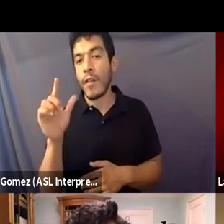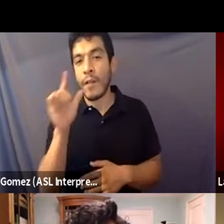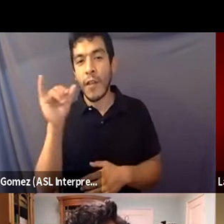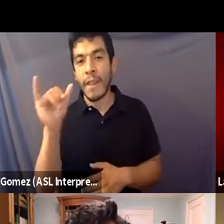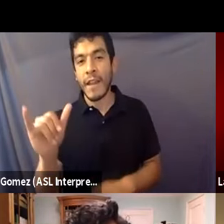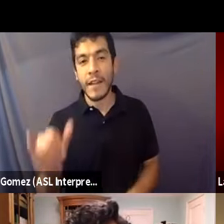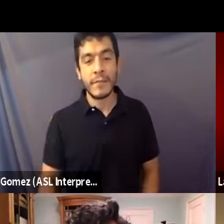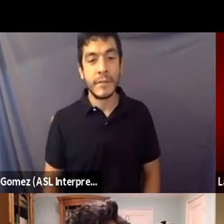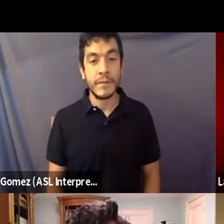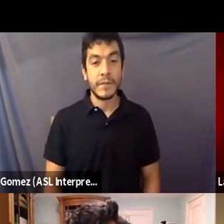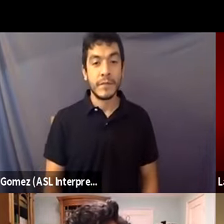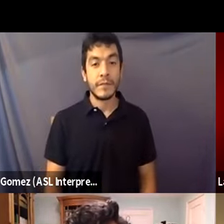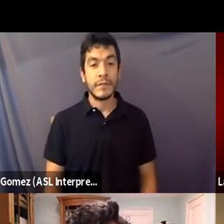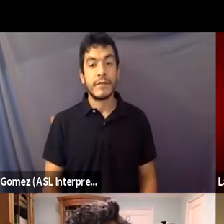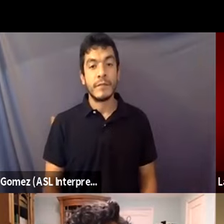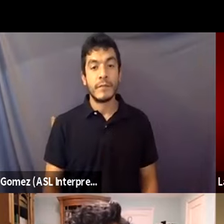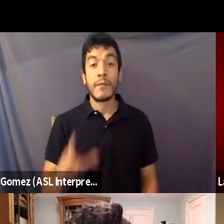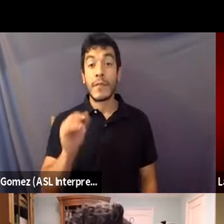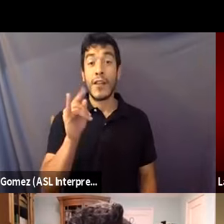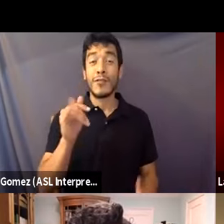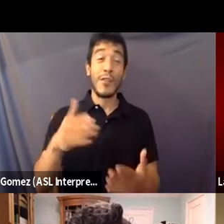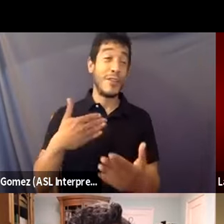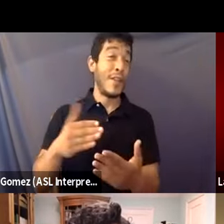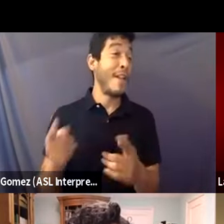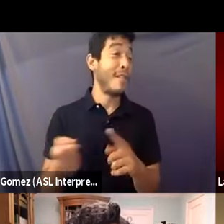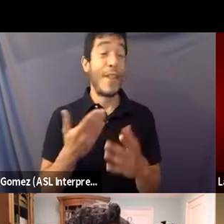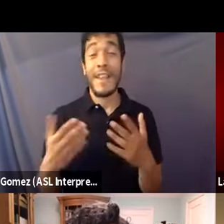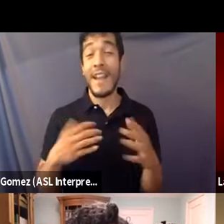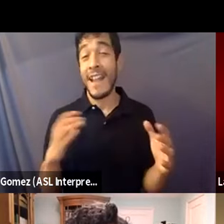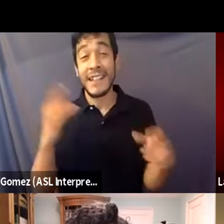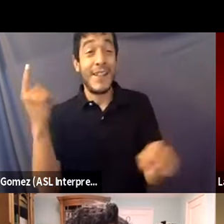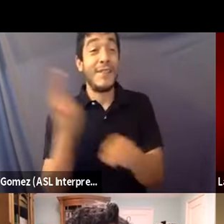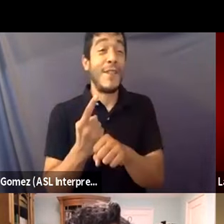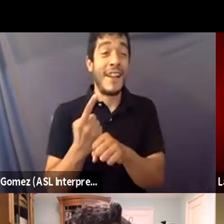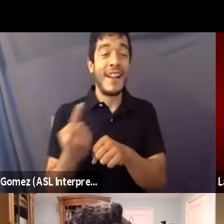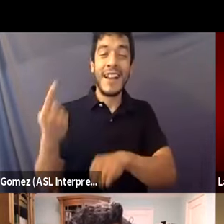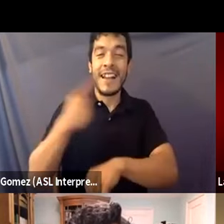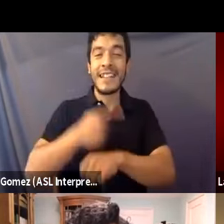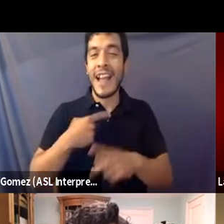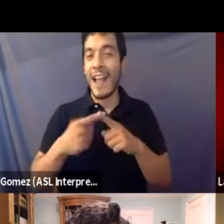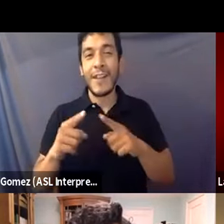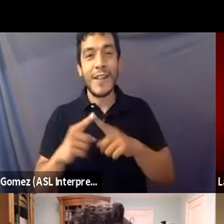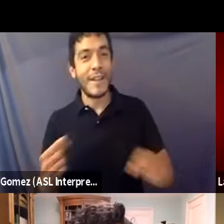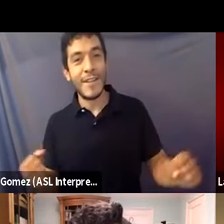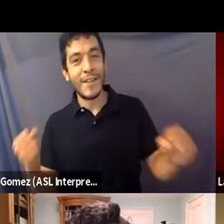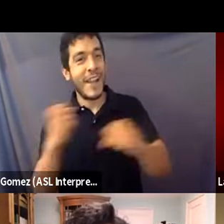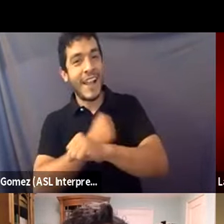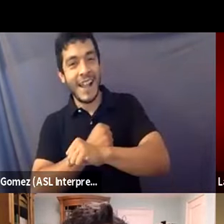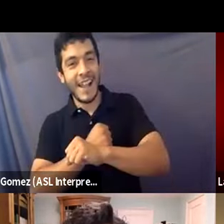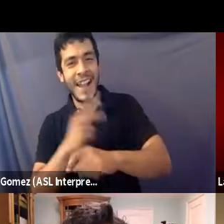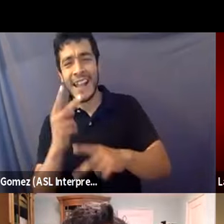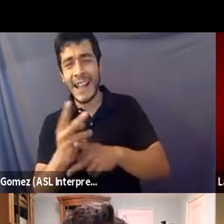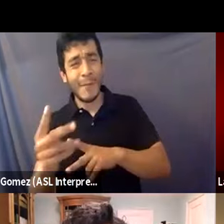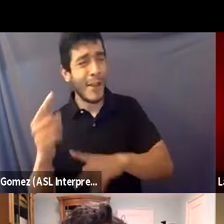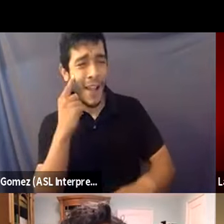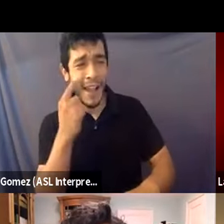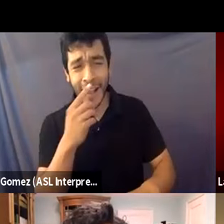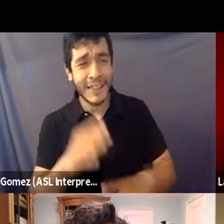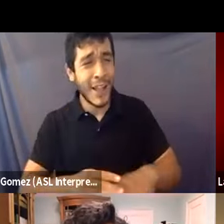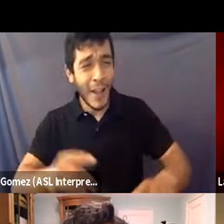Well, the first thing I did right was the day I started to fight. Keep your eyes on the prize